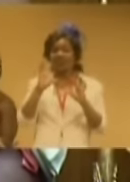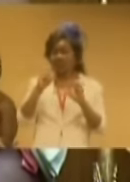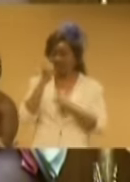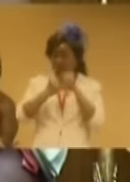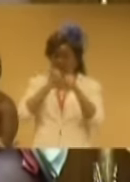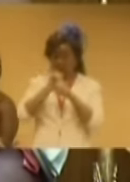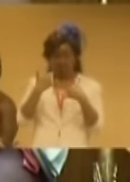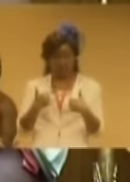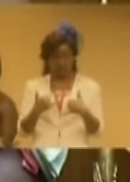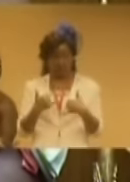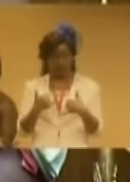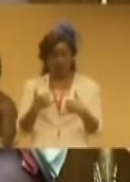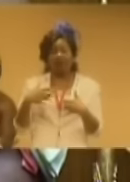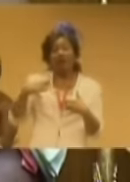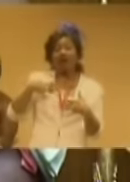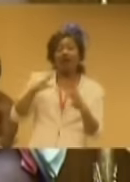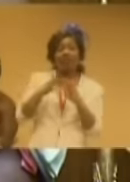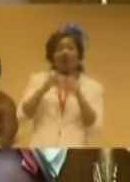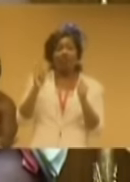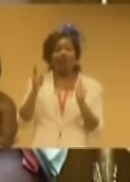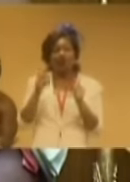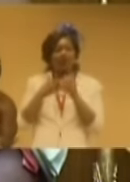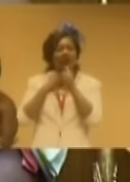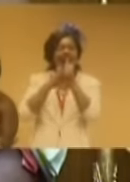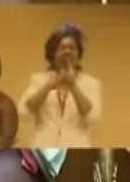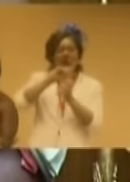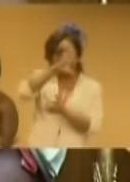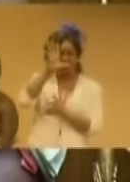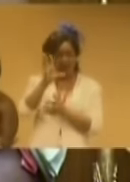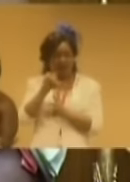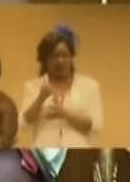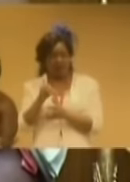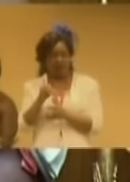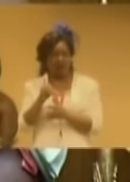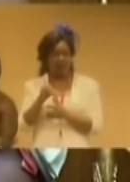are honored that the African leaders in their